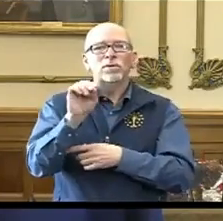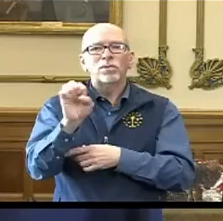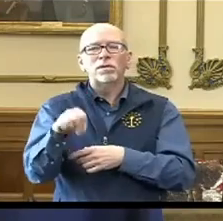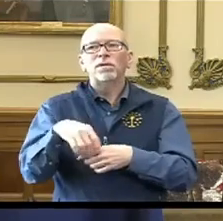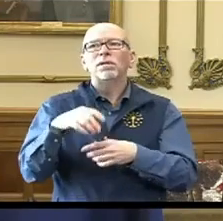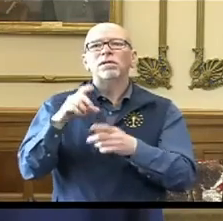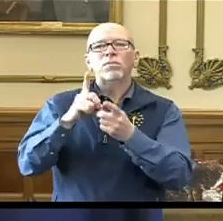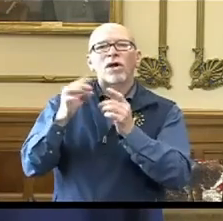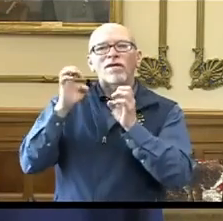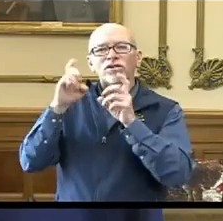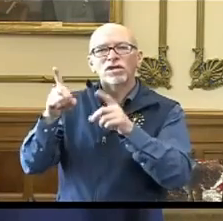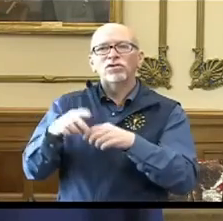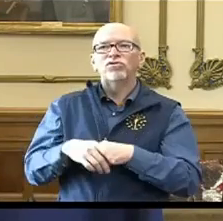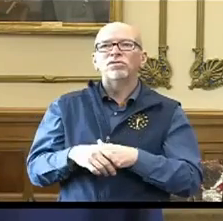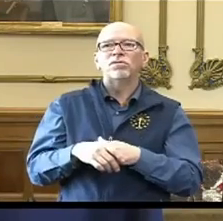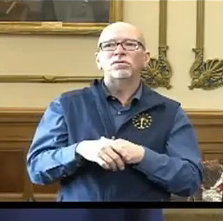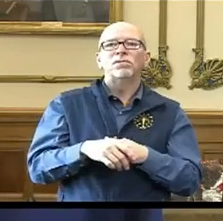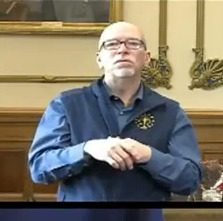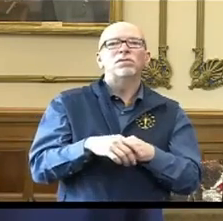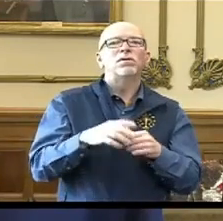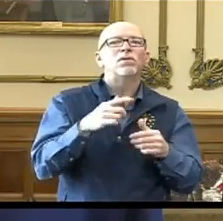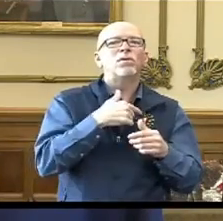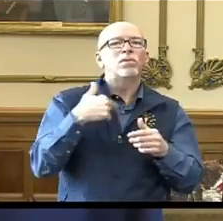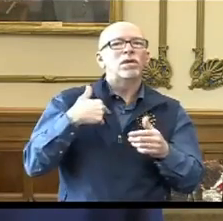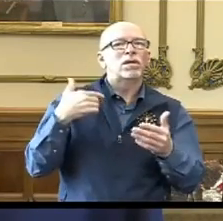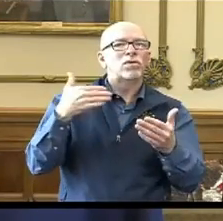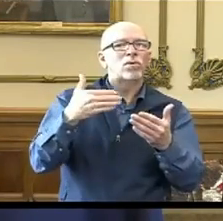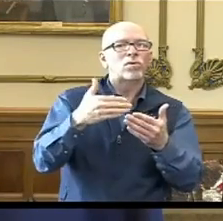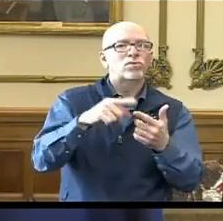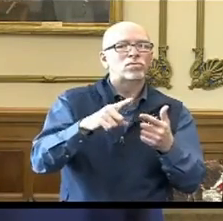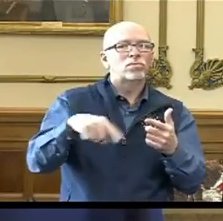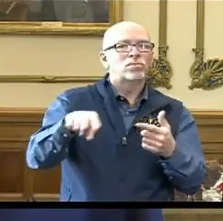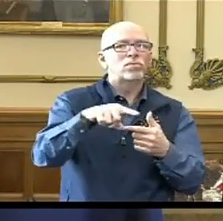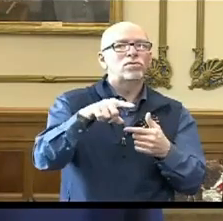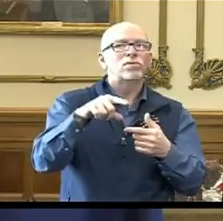Department of Education as we get closer to those